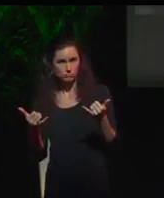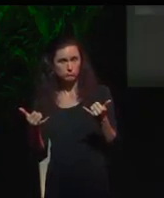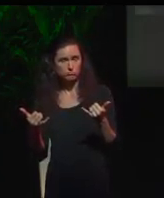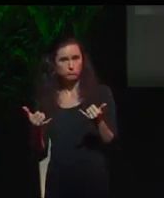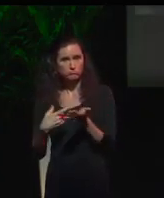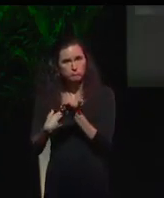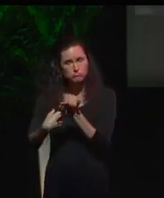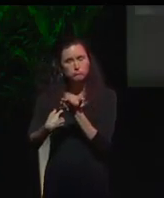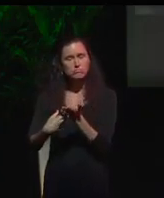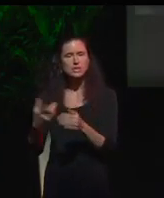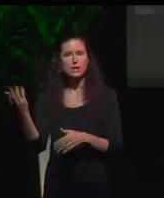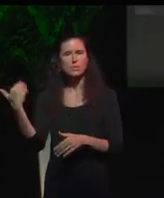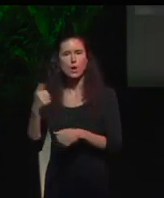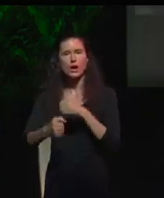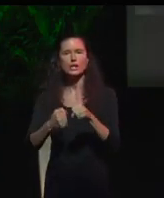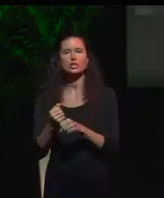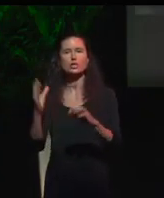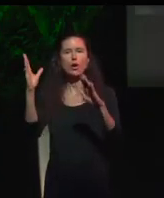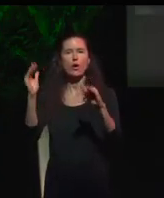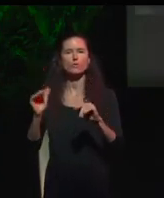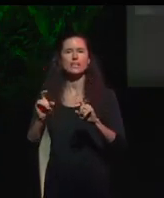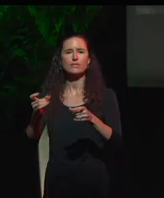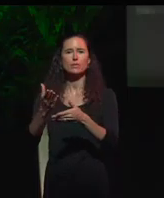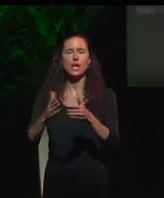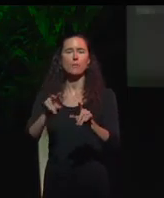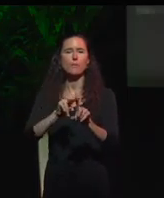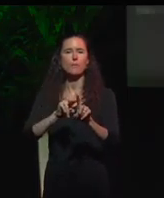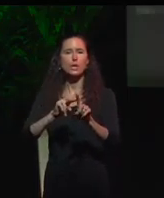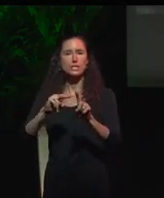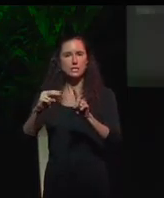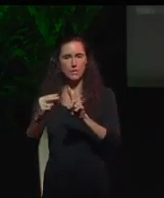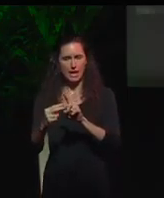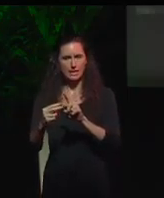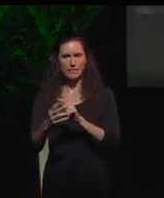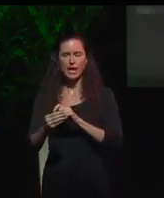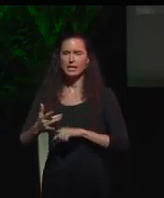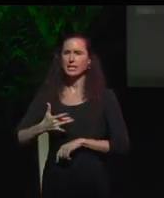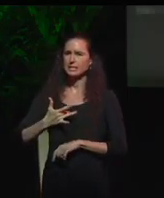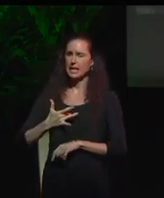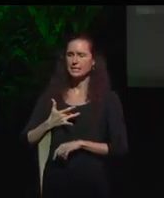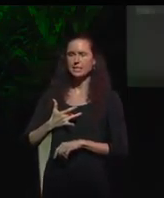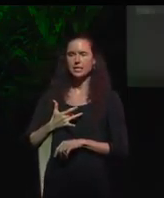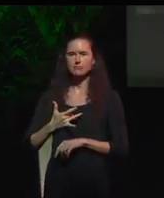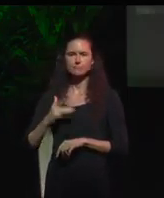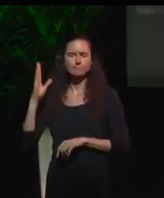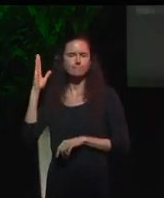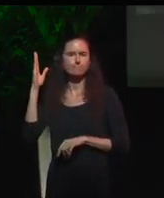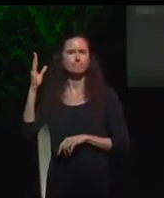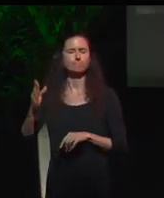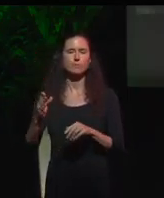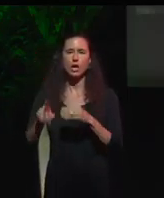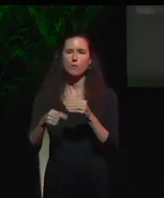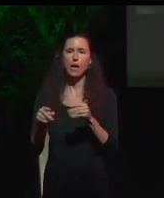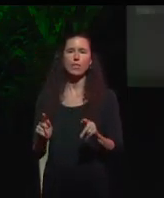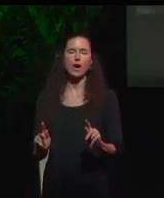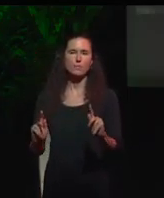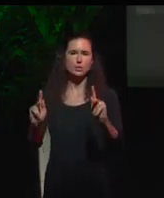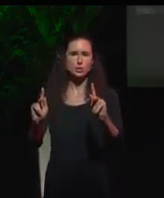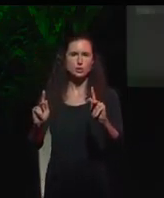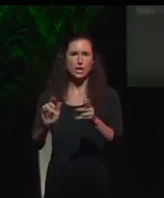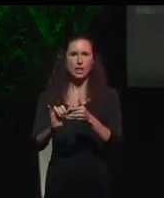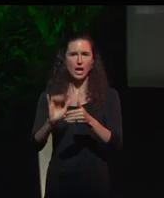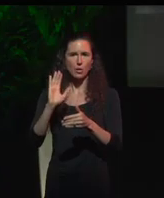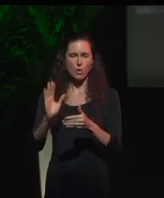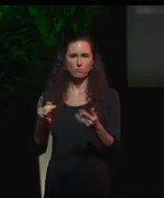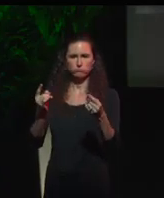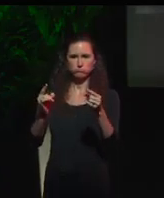prior years, is to hopefully give you some perspective and a sense of direction about the opportunities that lay